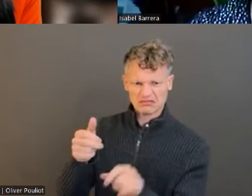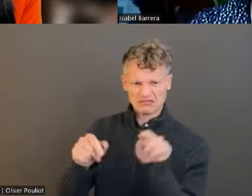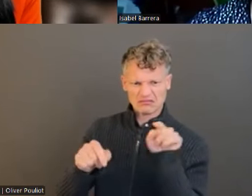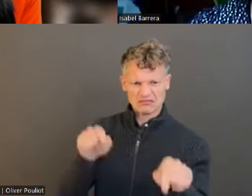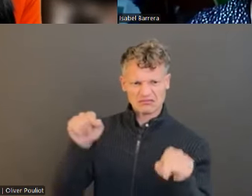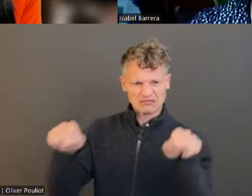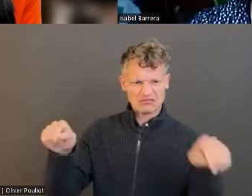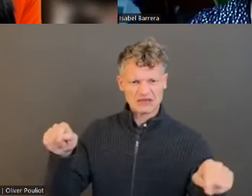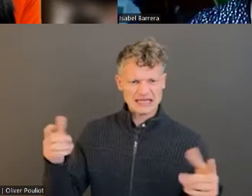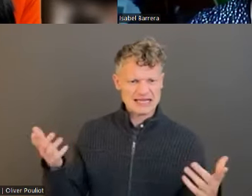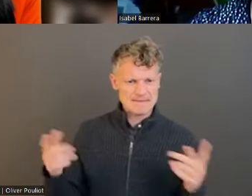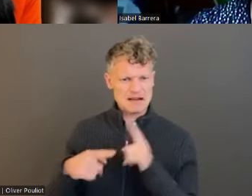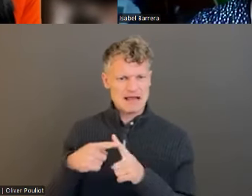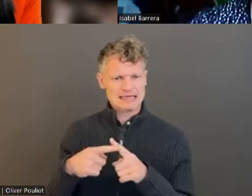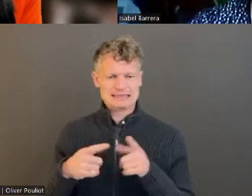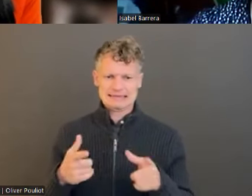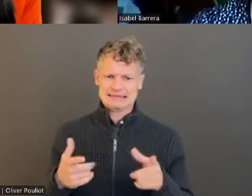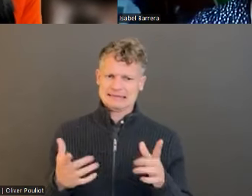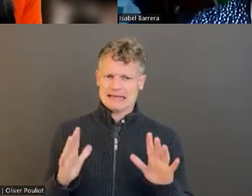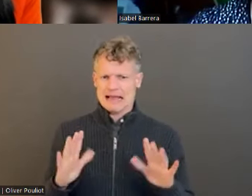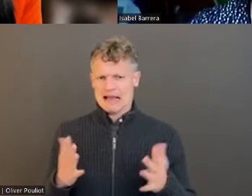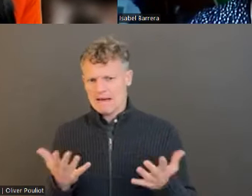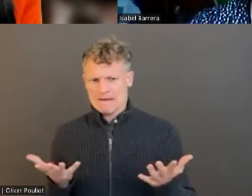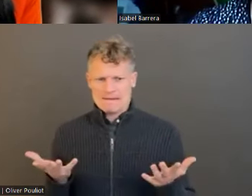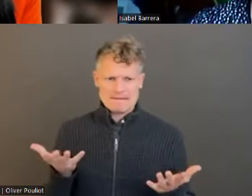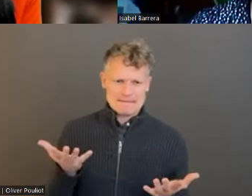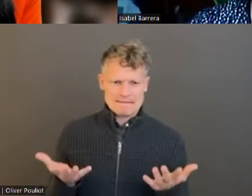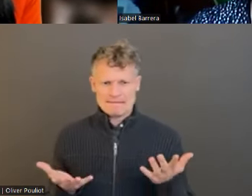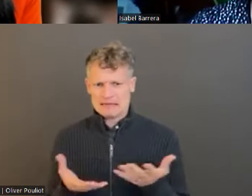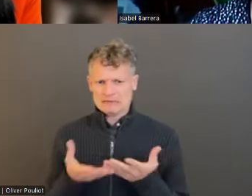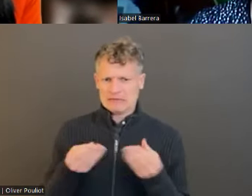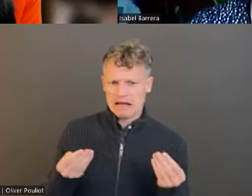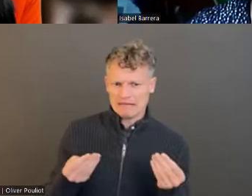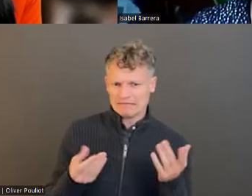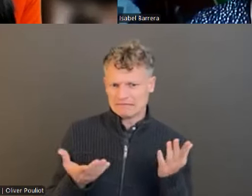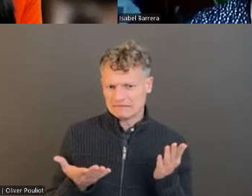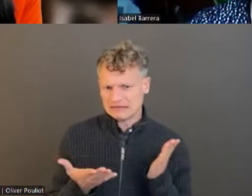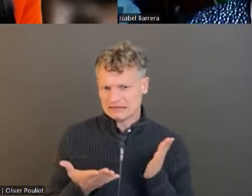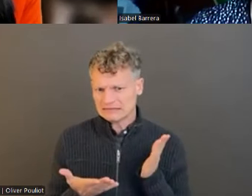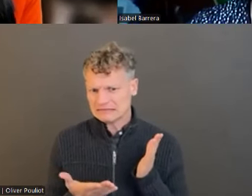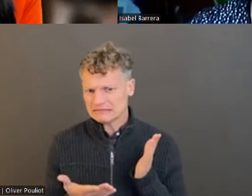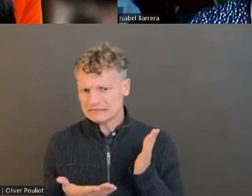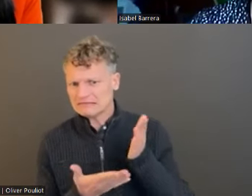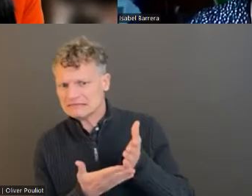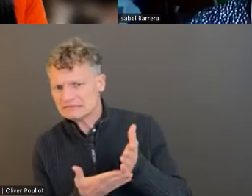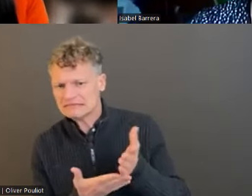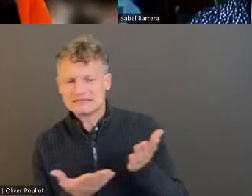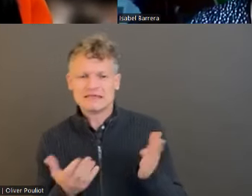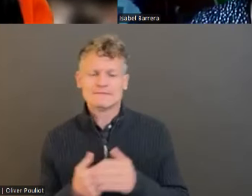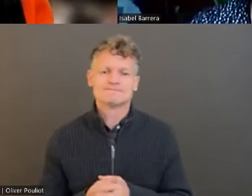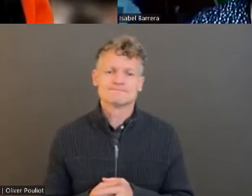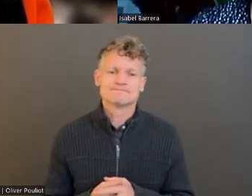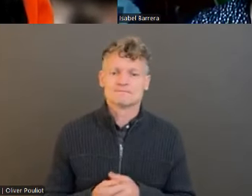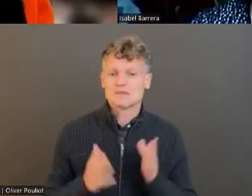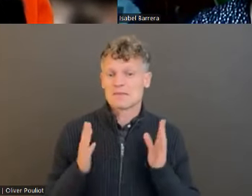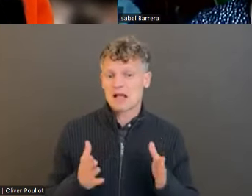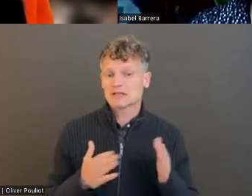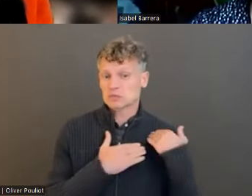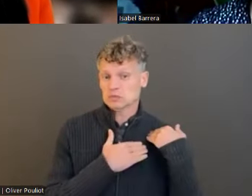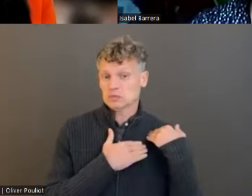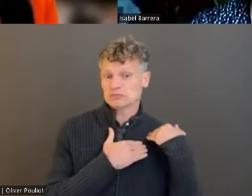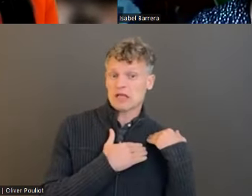with this issue at the subnational level. So it doesn't mean that the health sector has to be responsible for all the investments in water,